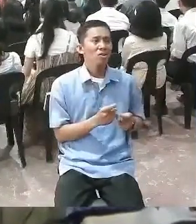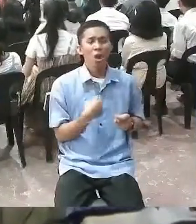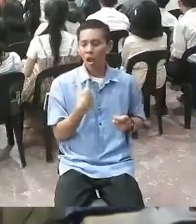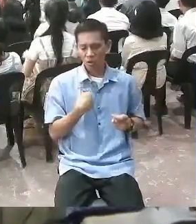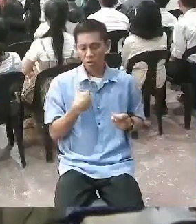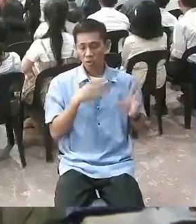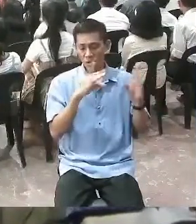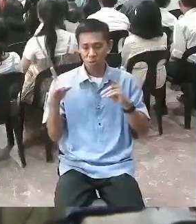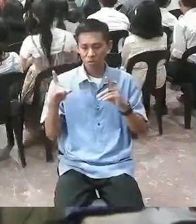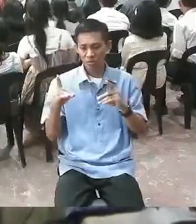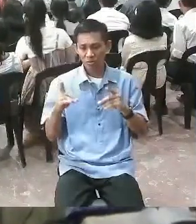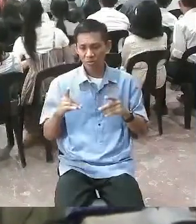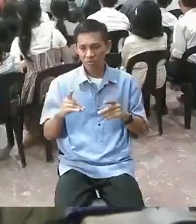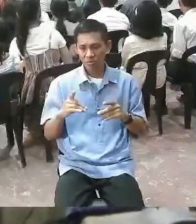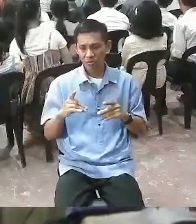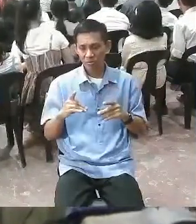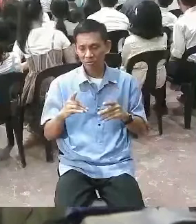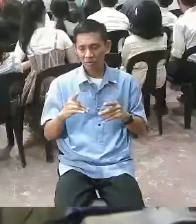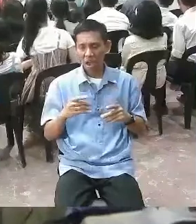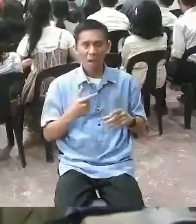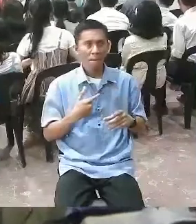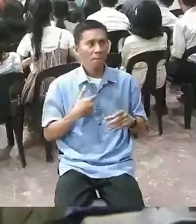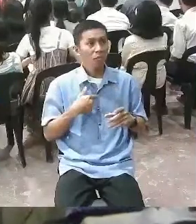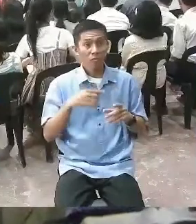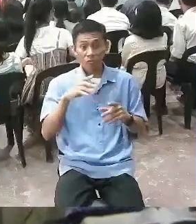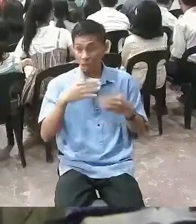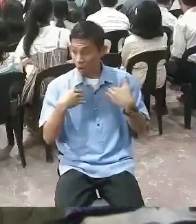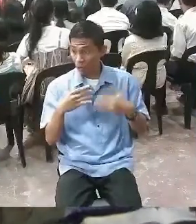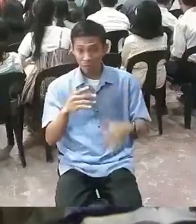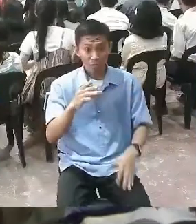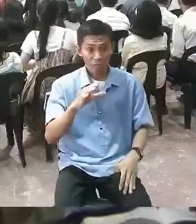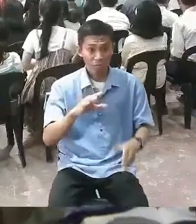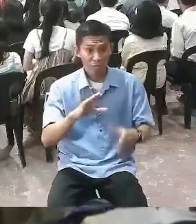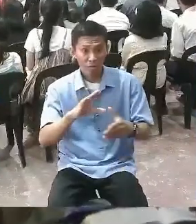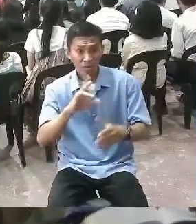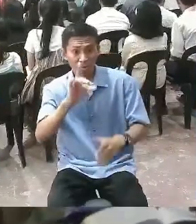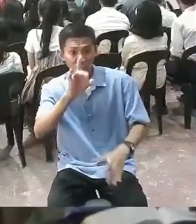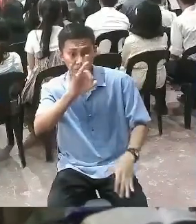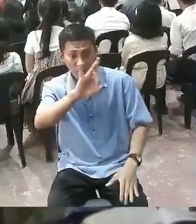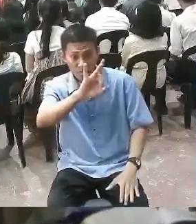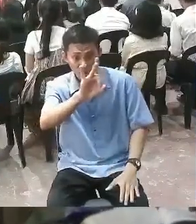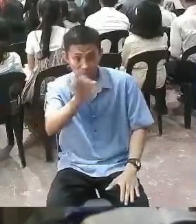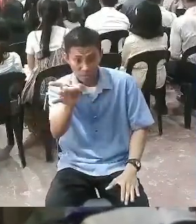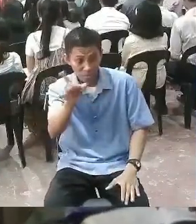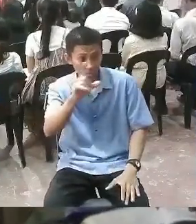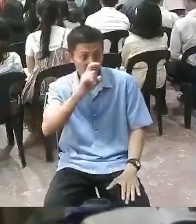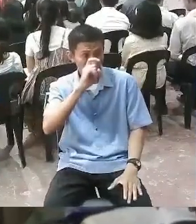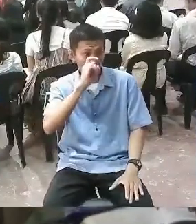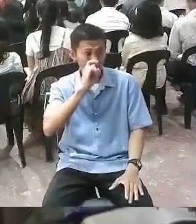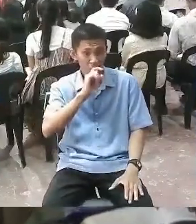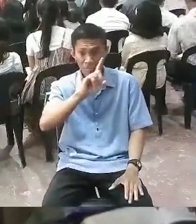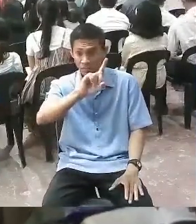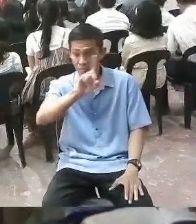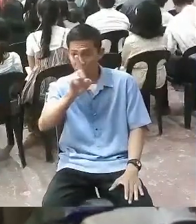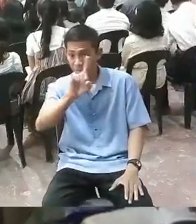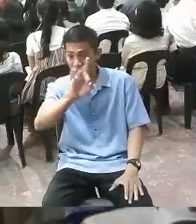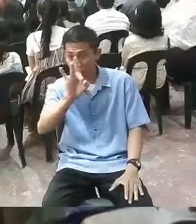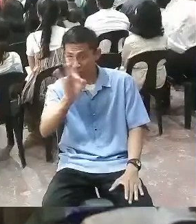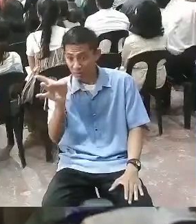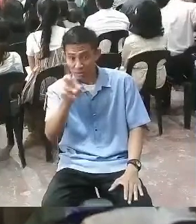committed? When I turned 82, I got my calculator out,